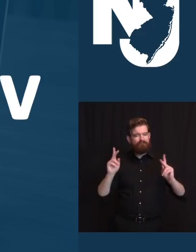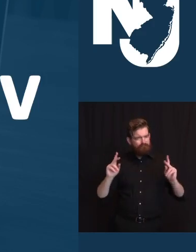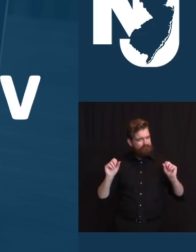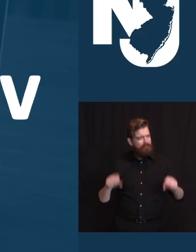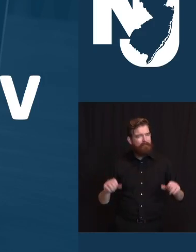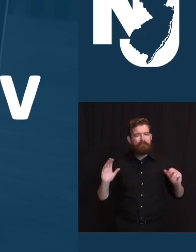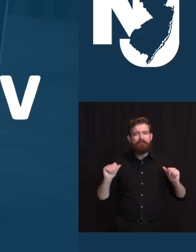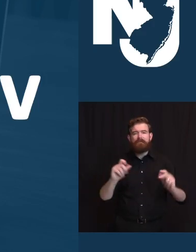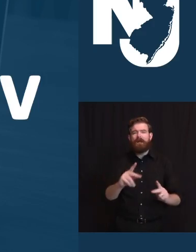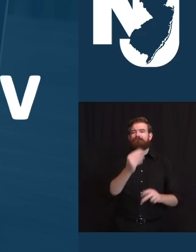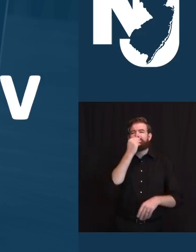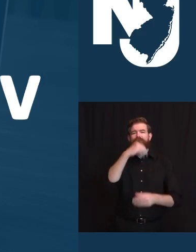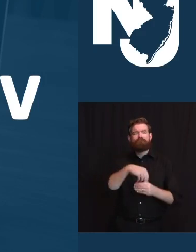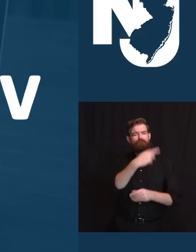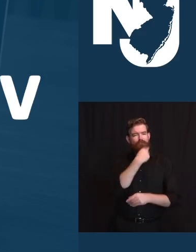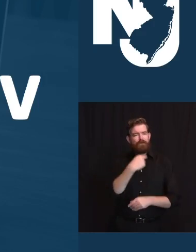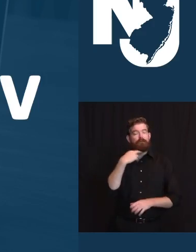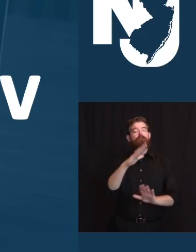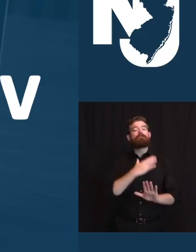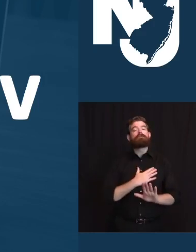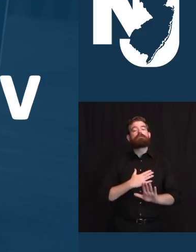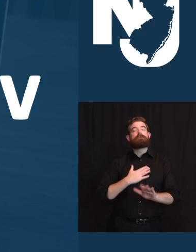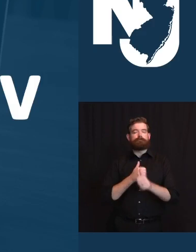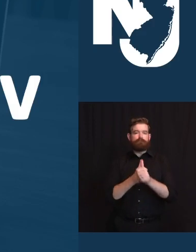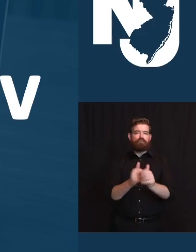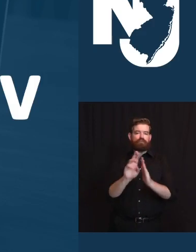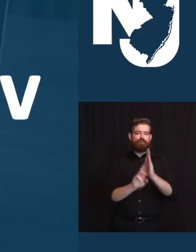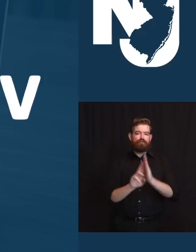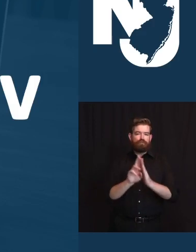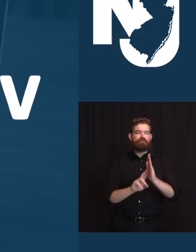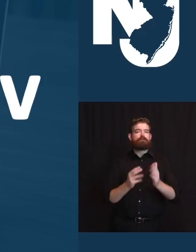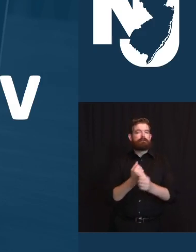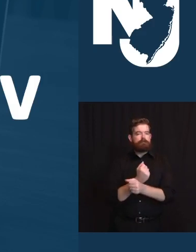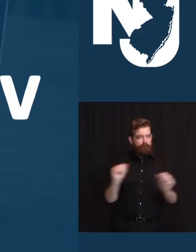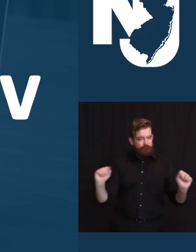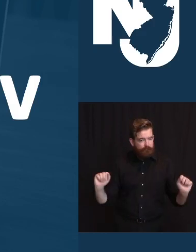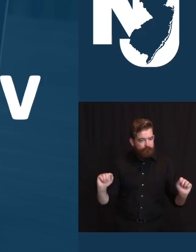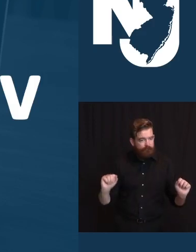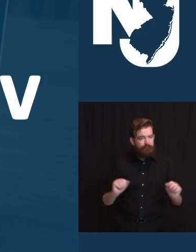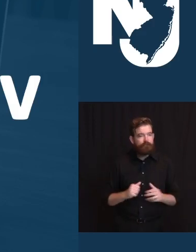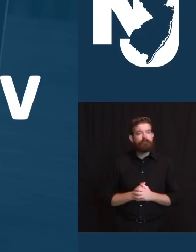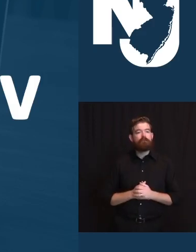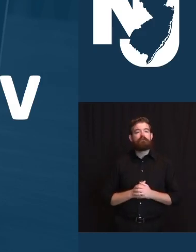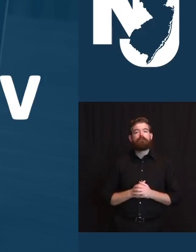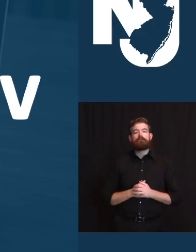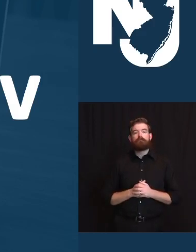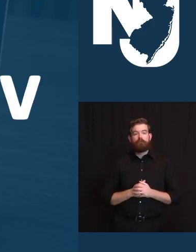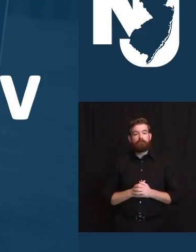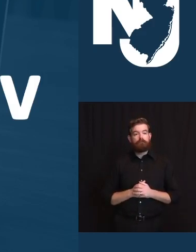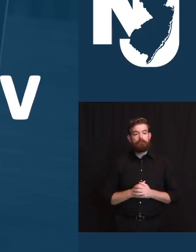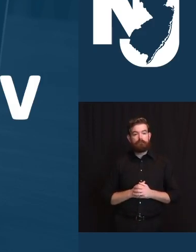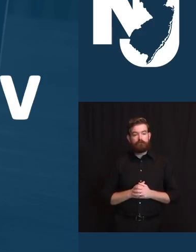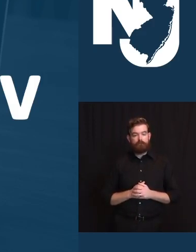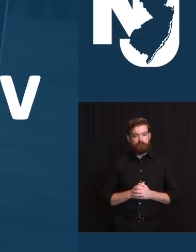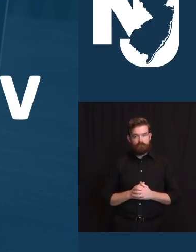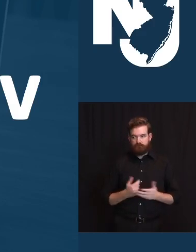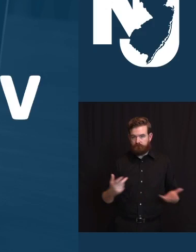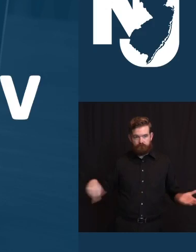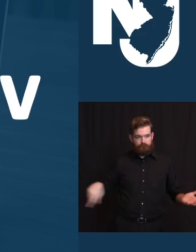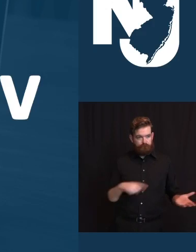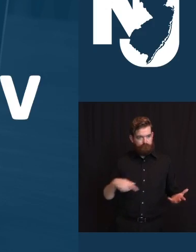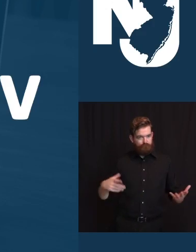There is nothing more than I would like, nor I suspect my colleagues to do, than to eventually expand restaurant